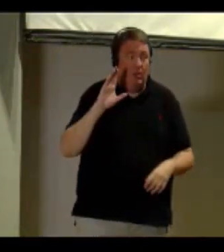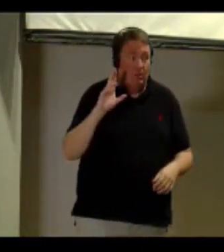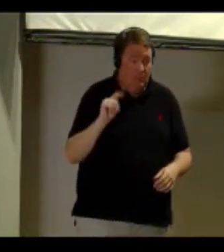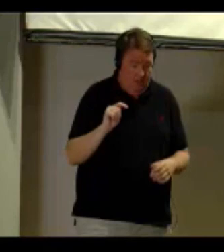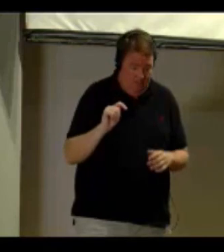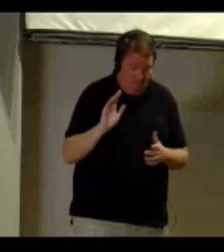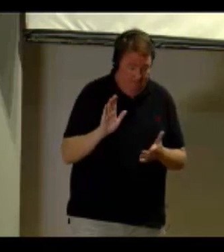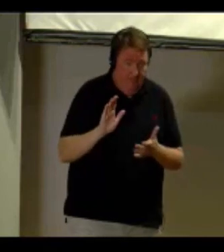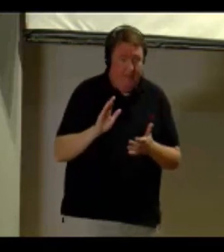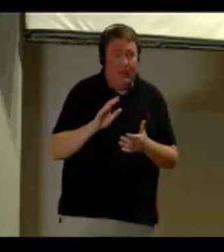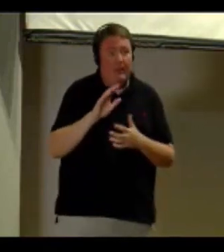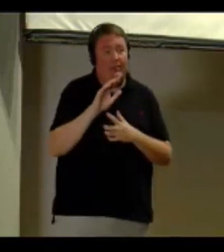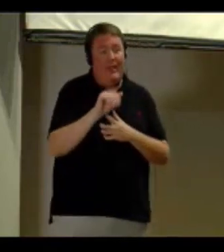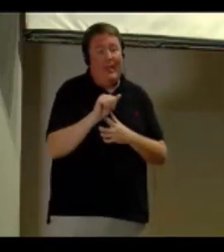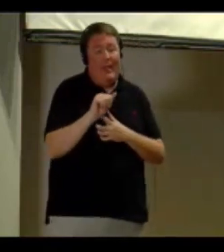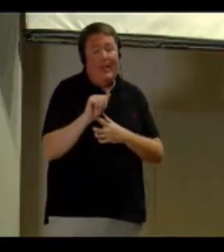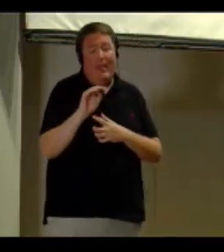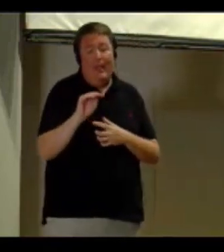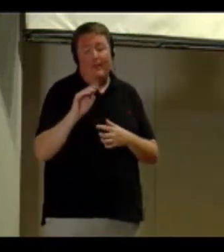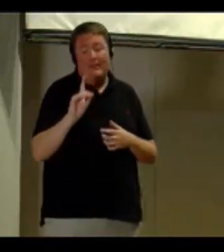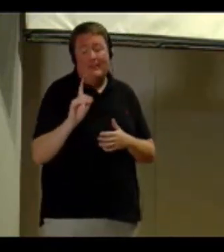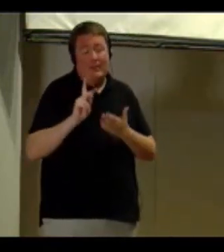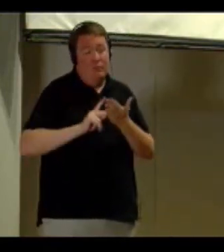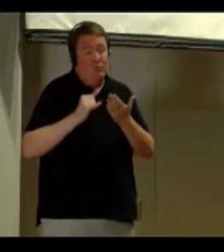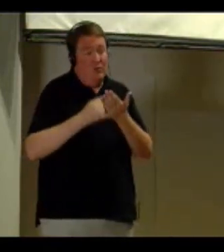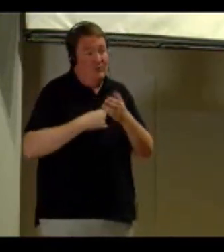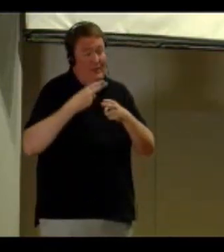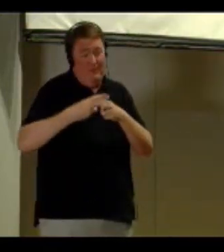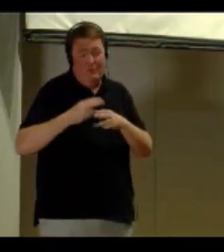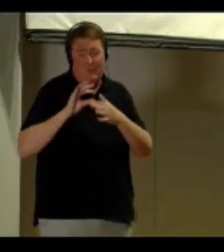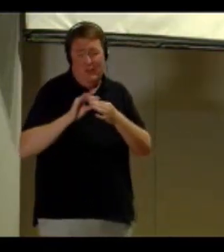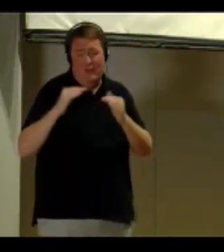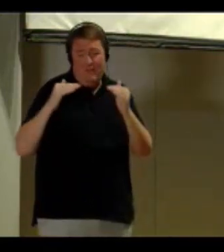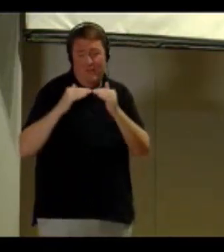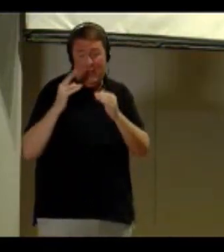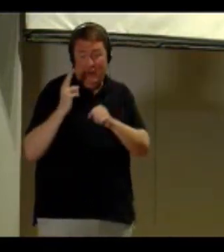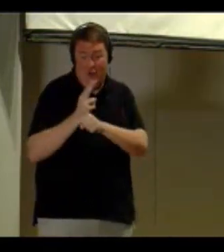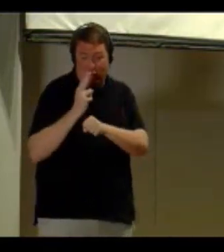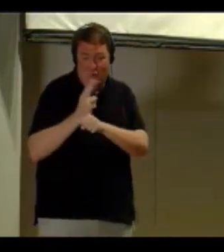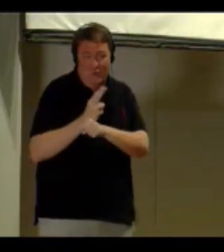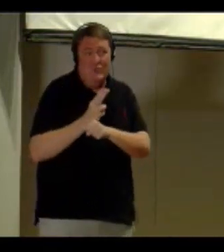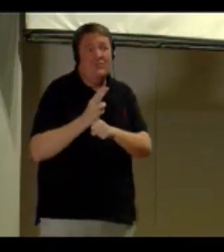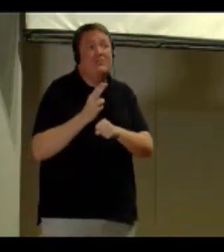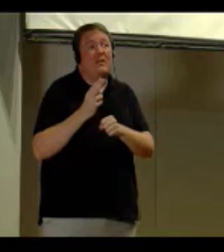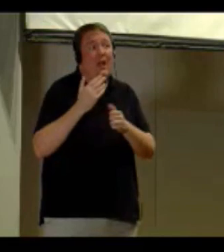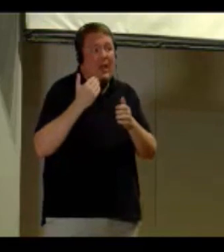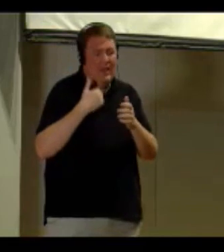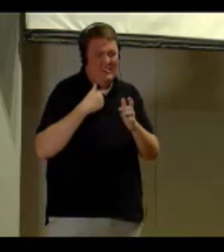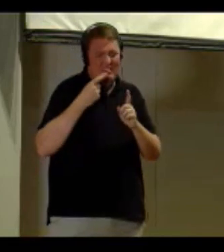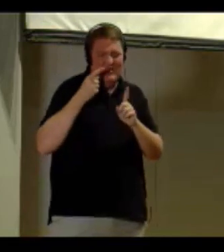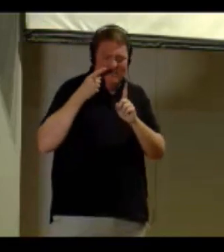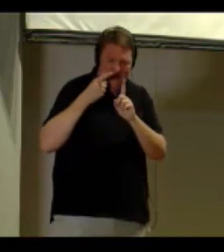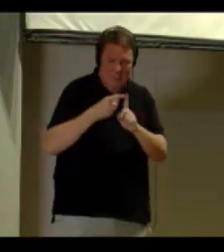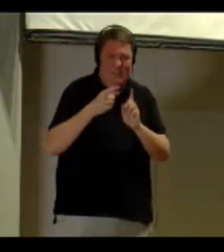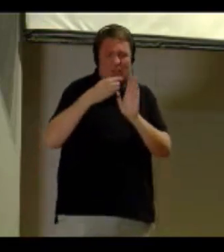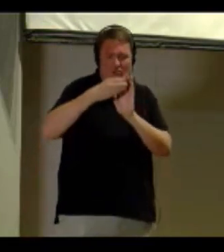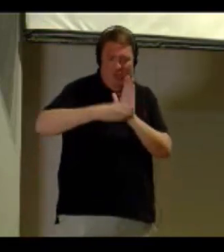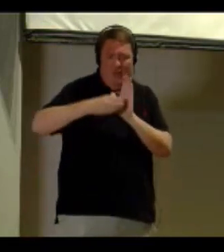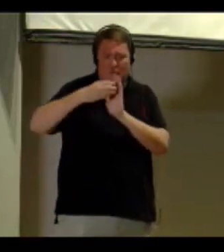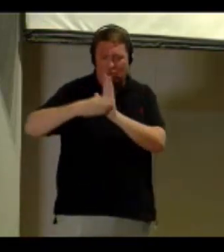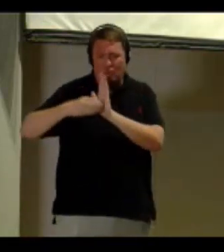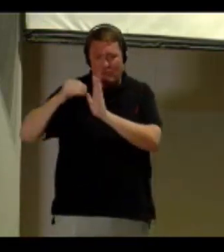of this AAMD project that I mentioned on fair use has specific chapters that deal